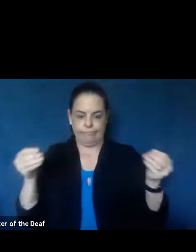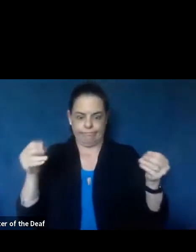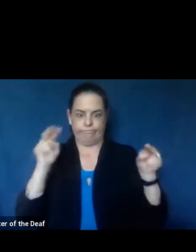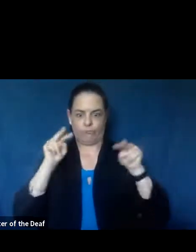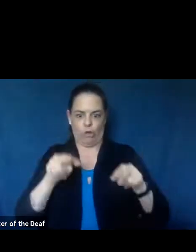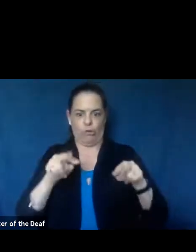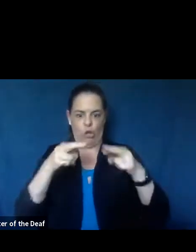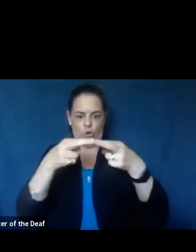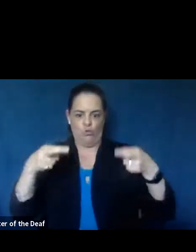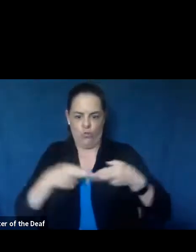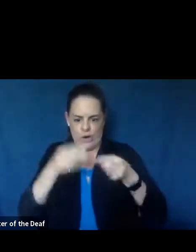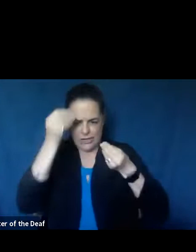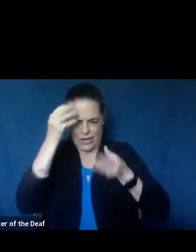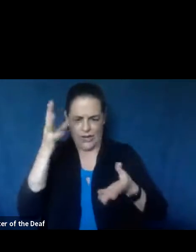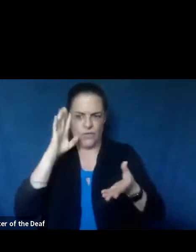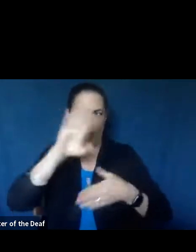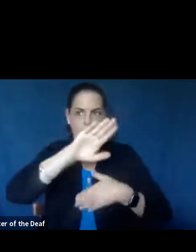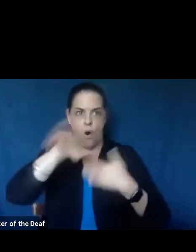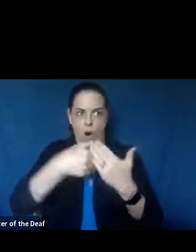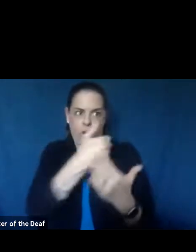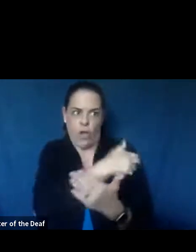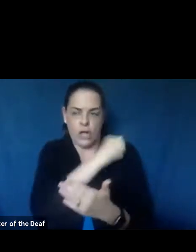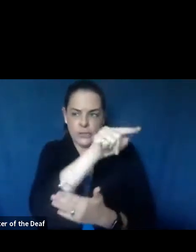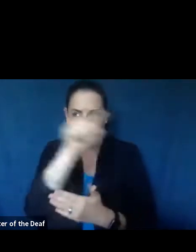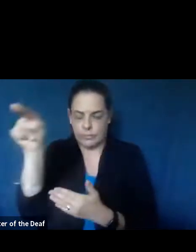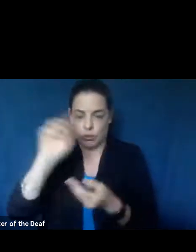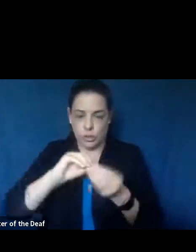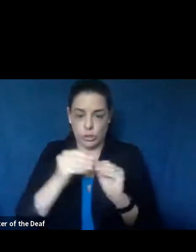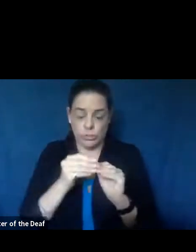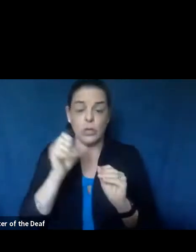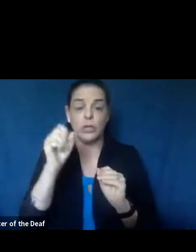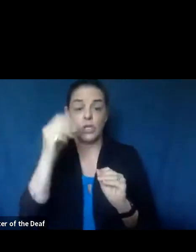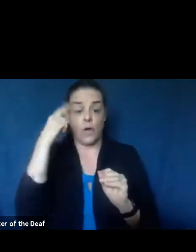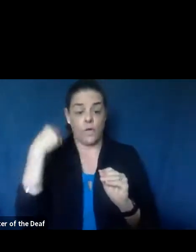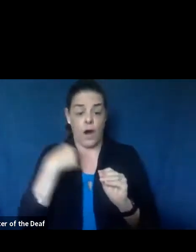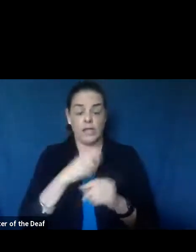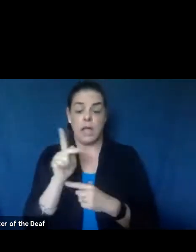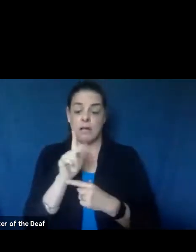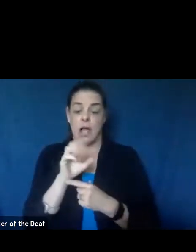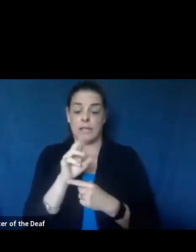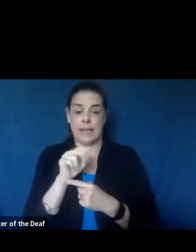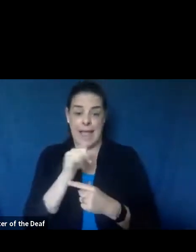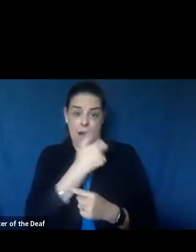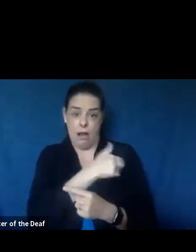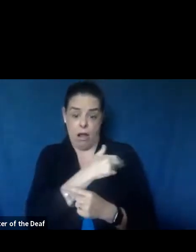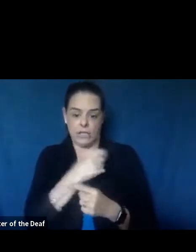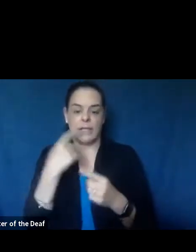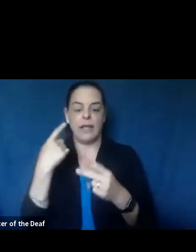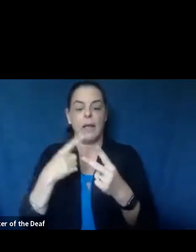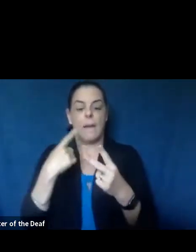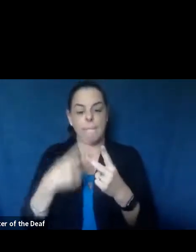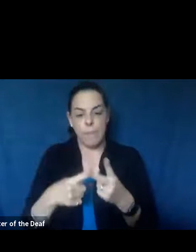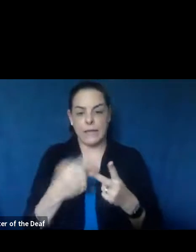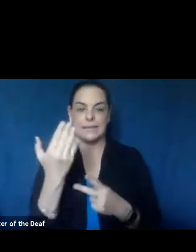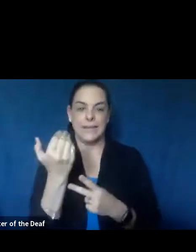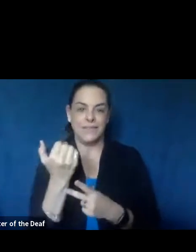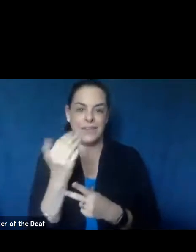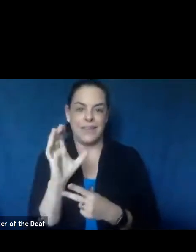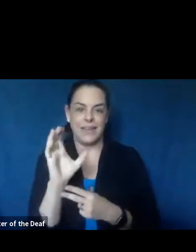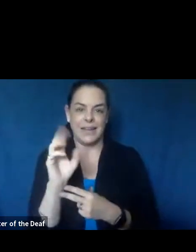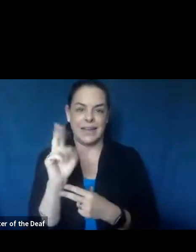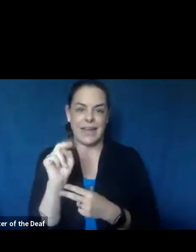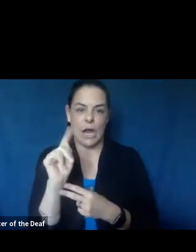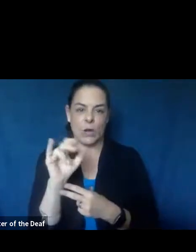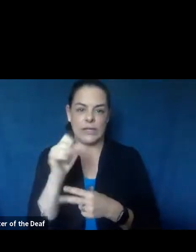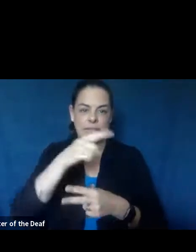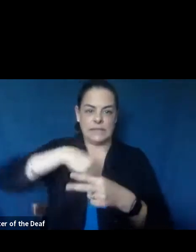regional information for all those hospitals. So for us, it's Knox County hospitals and then the 15 surrounding county hospitals, a total